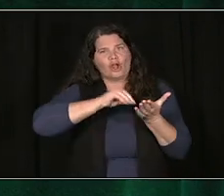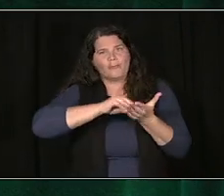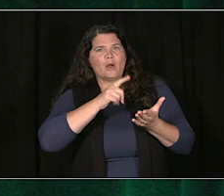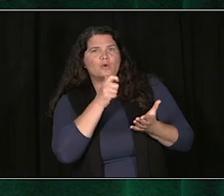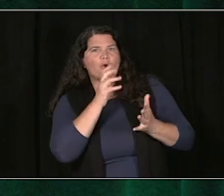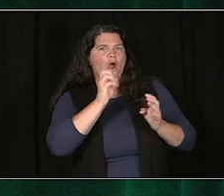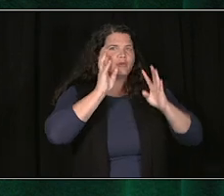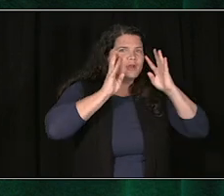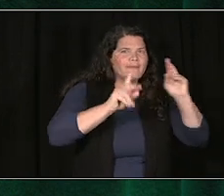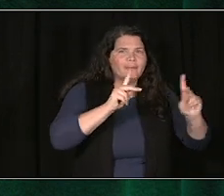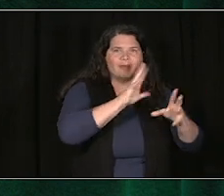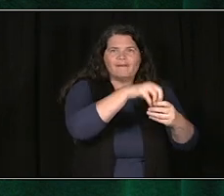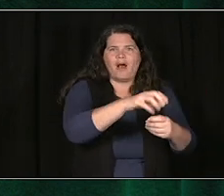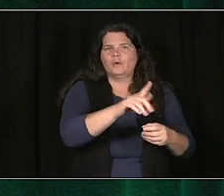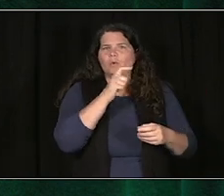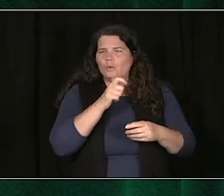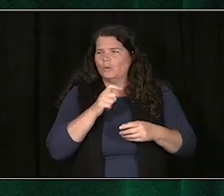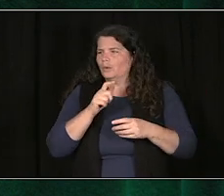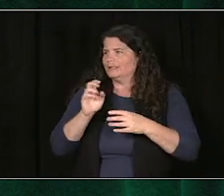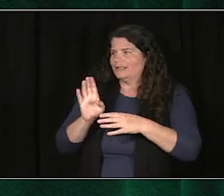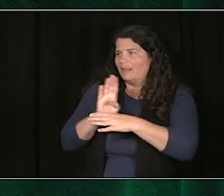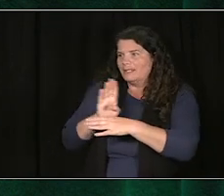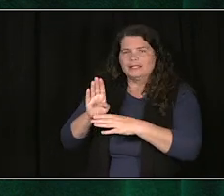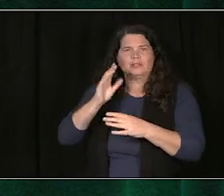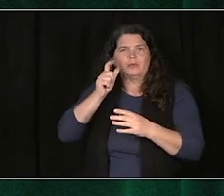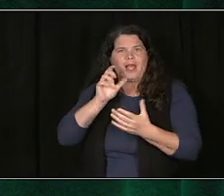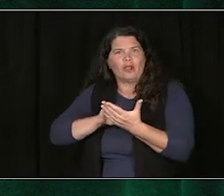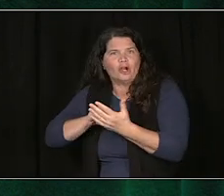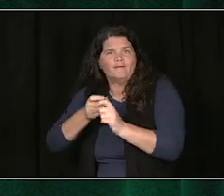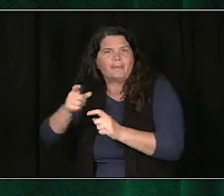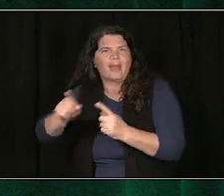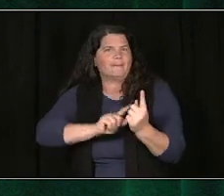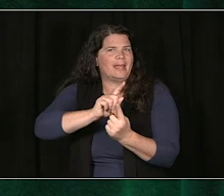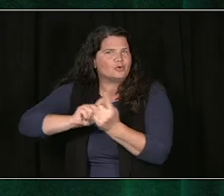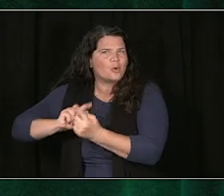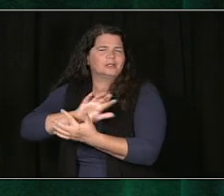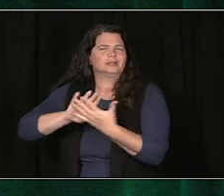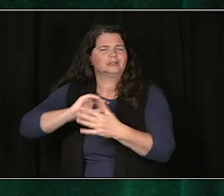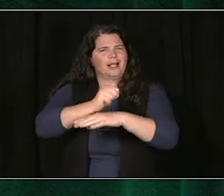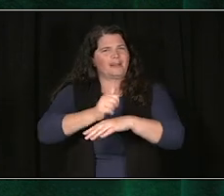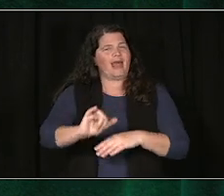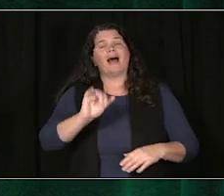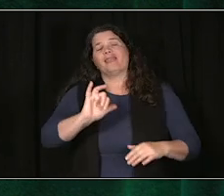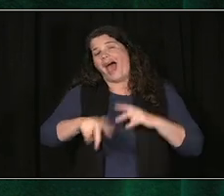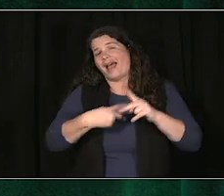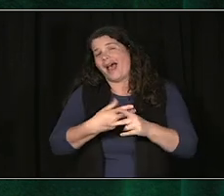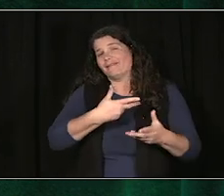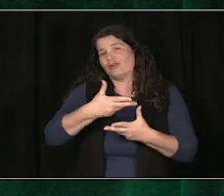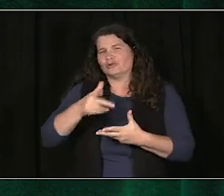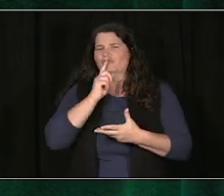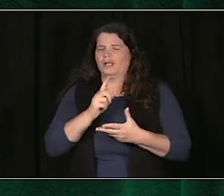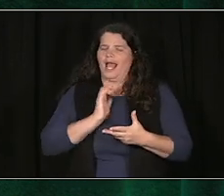the business side. So I think those types of interactions have really been helpful in seeing our stories out in more